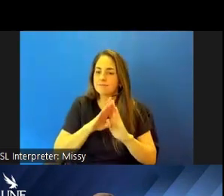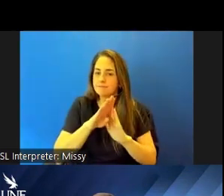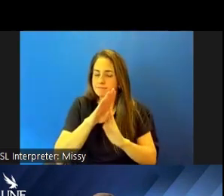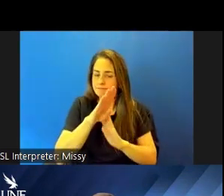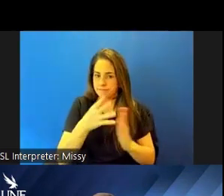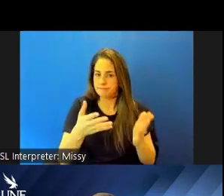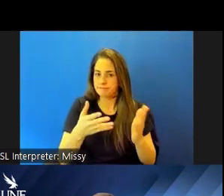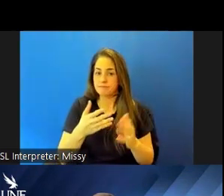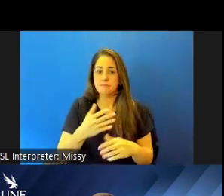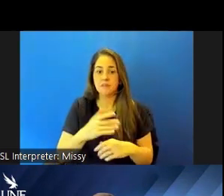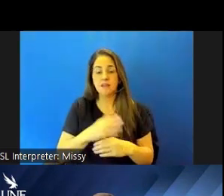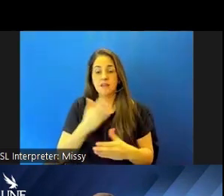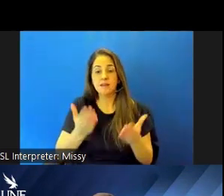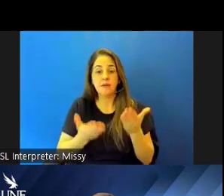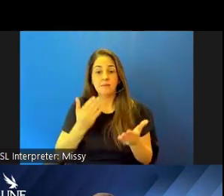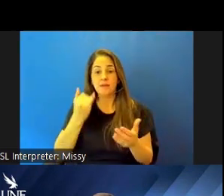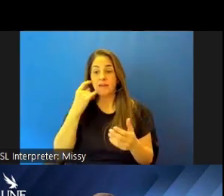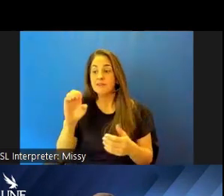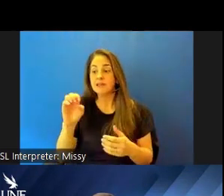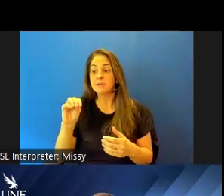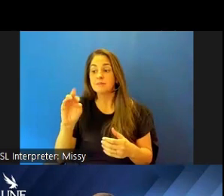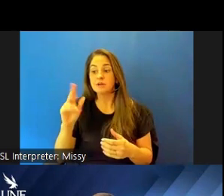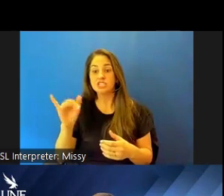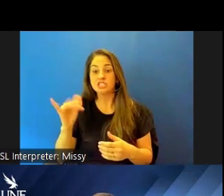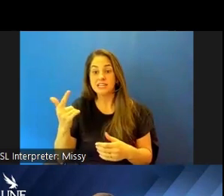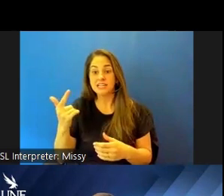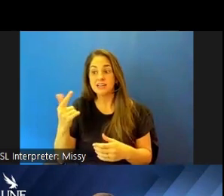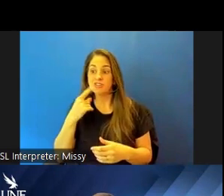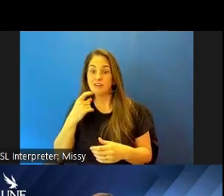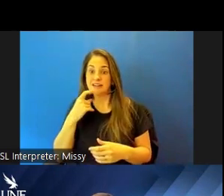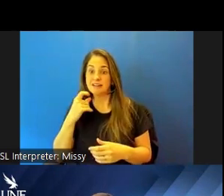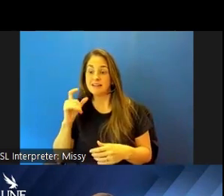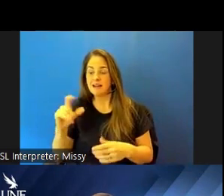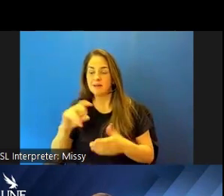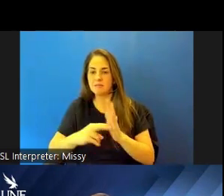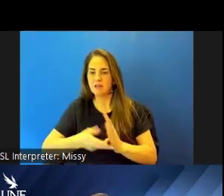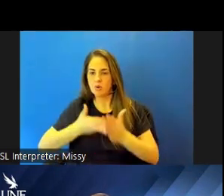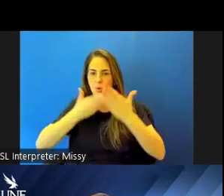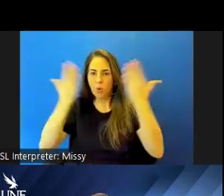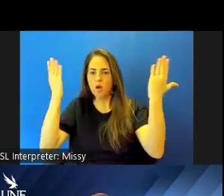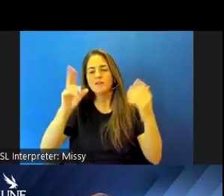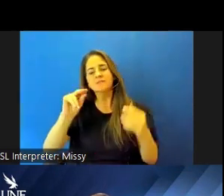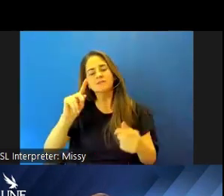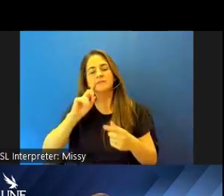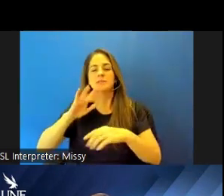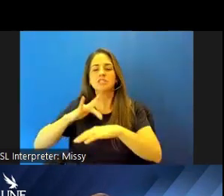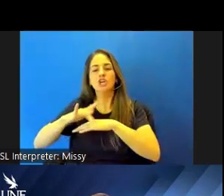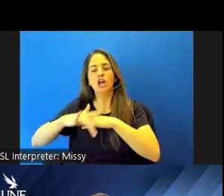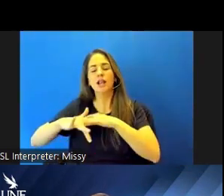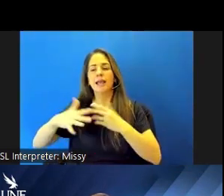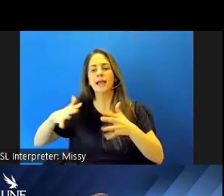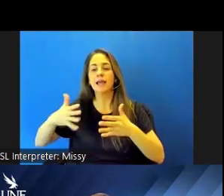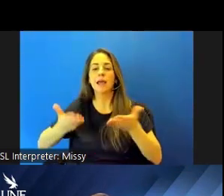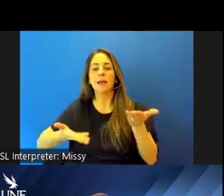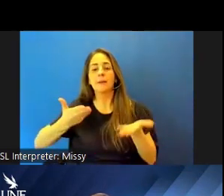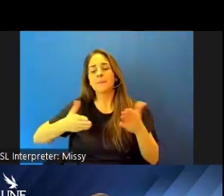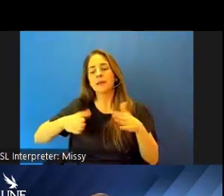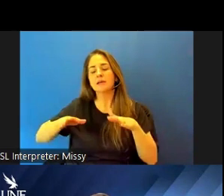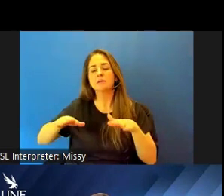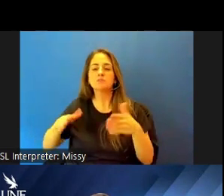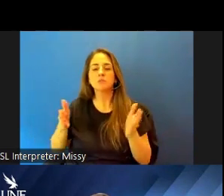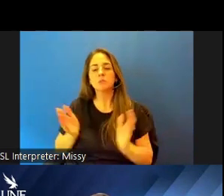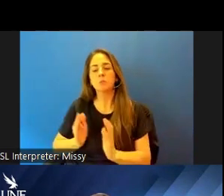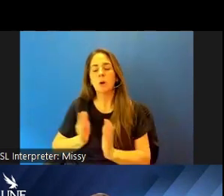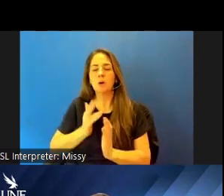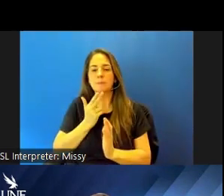because someone is marked as emerging doesn't mean they don't have anything. It just means they're early days. Maybe they're a smaller ed tech who is